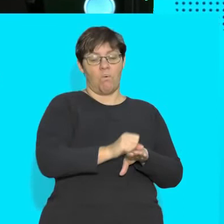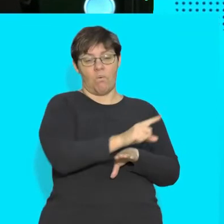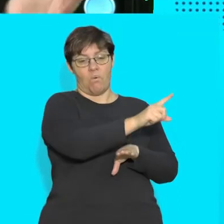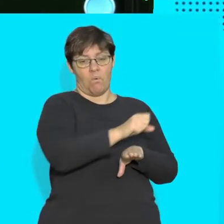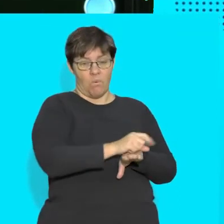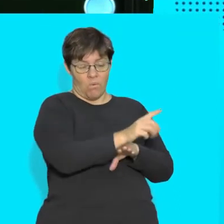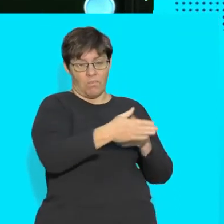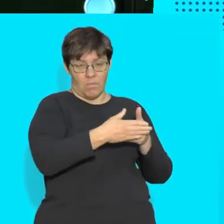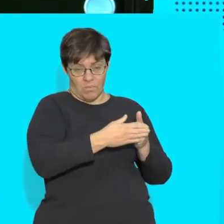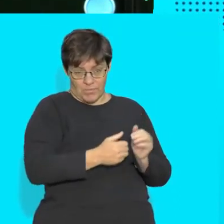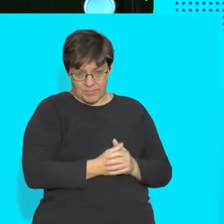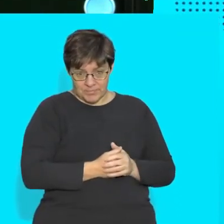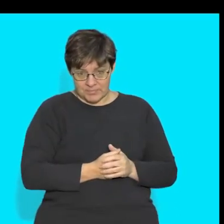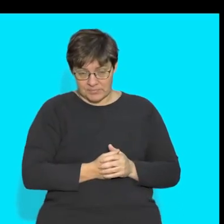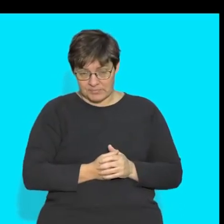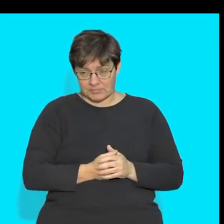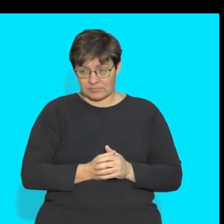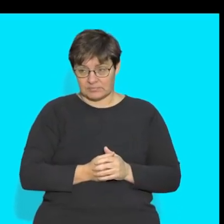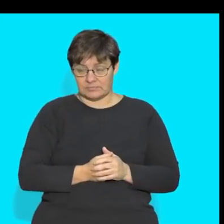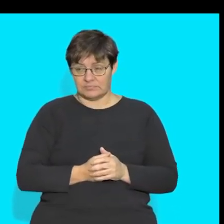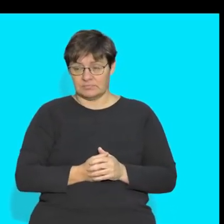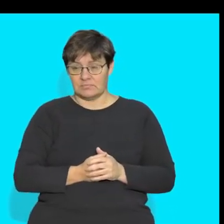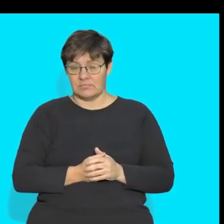be ejected, right? So,